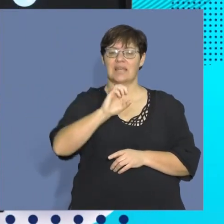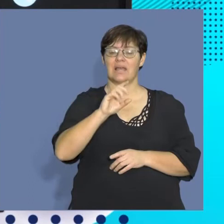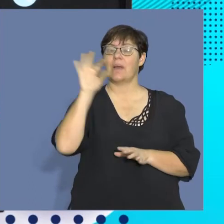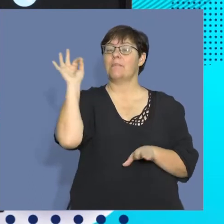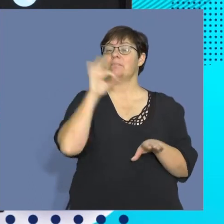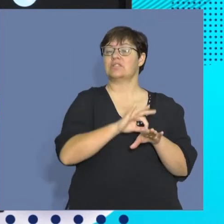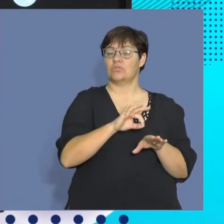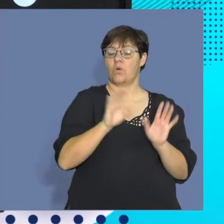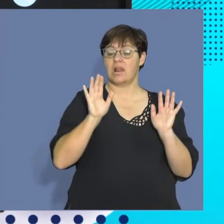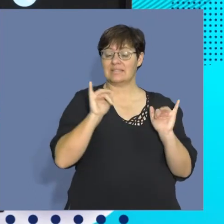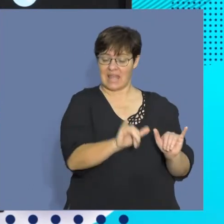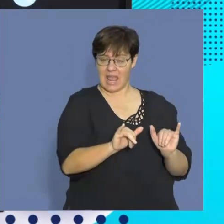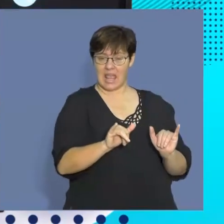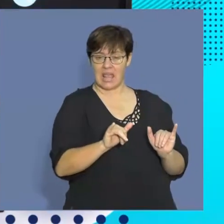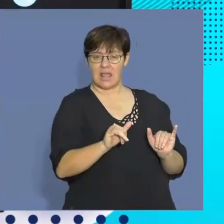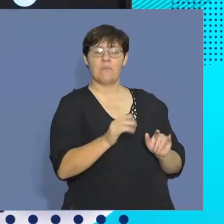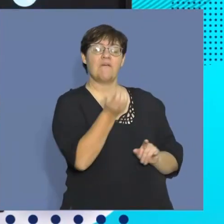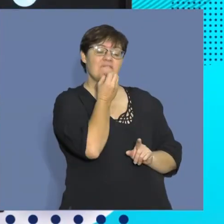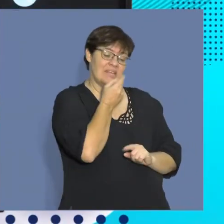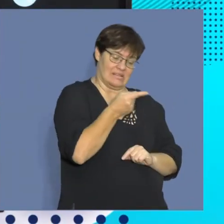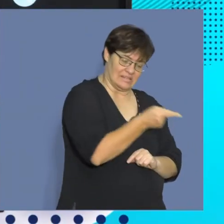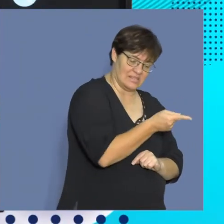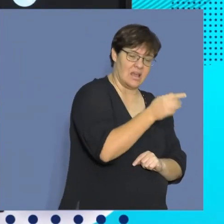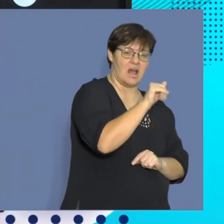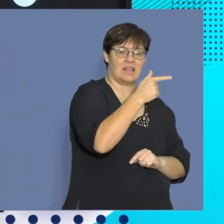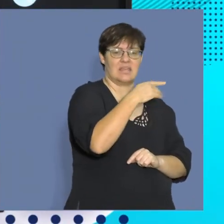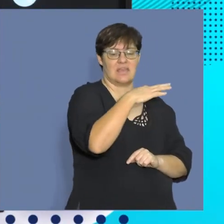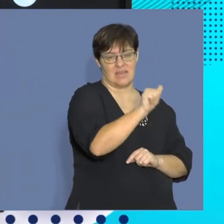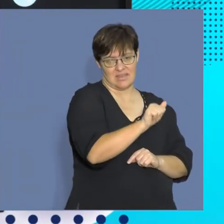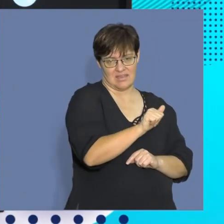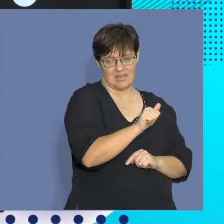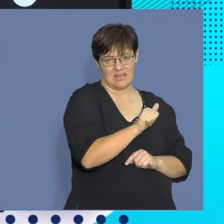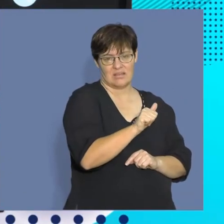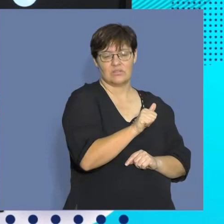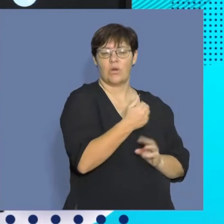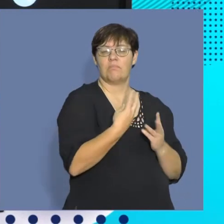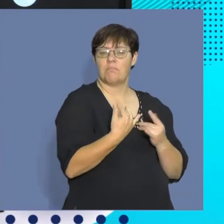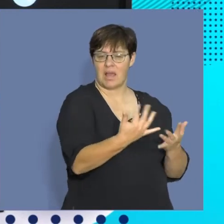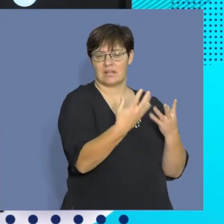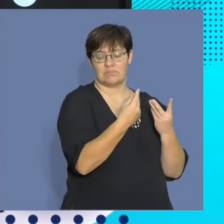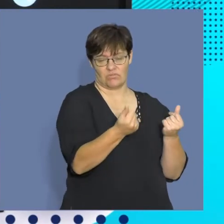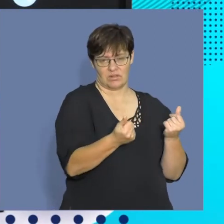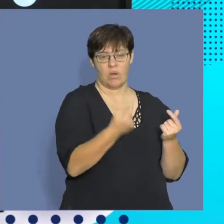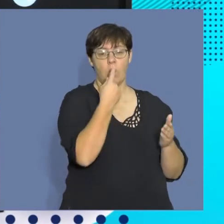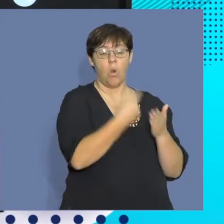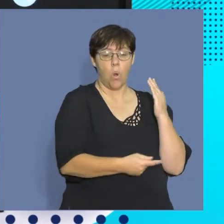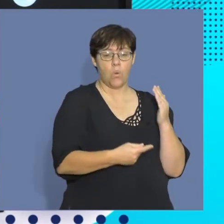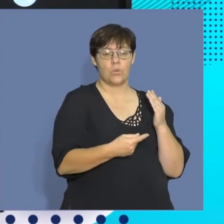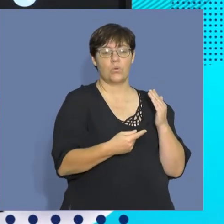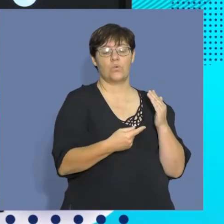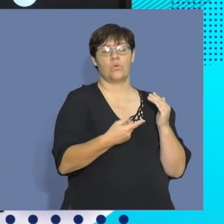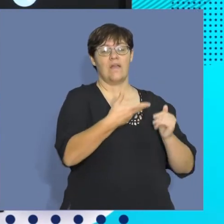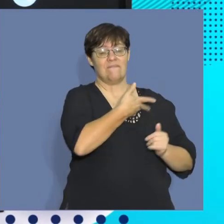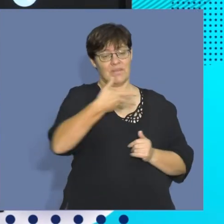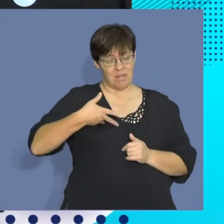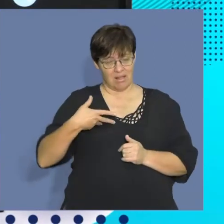aquatic organisms, the mosquitoes that live in these water bodies feed off your algae, and so they live off plant material. It is